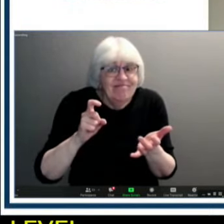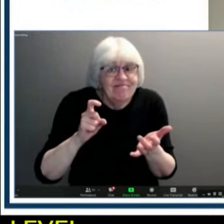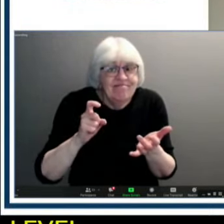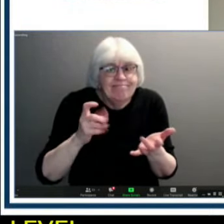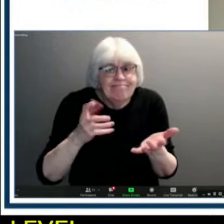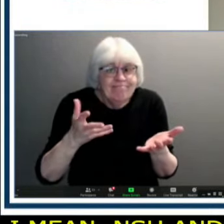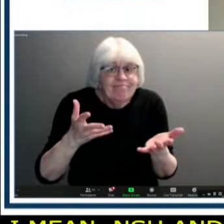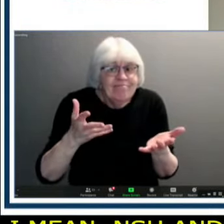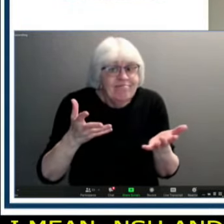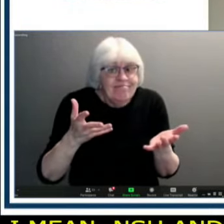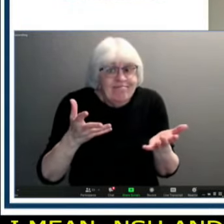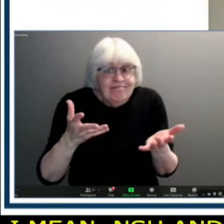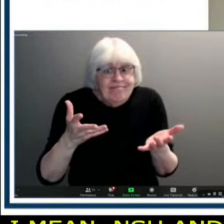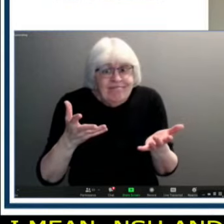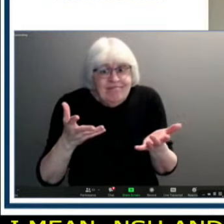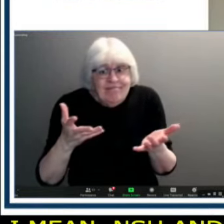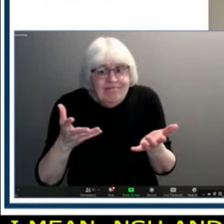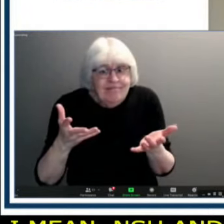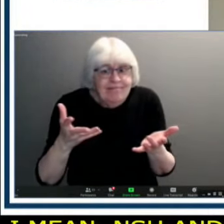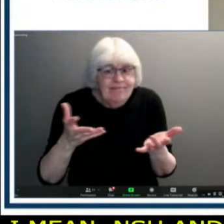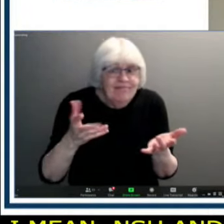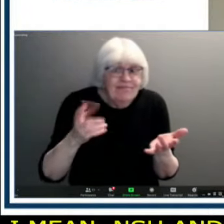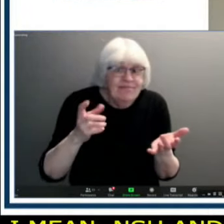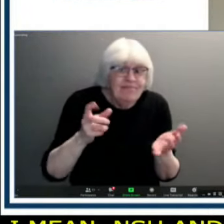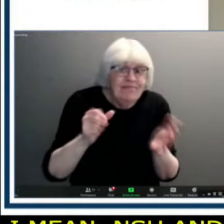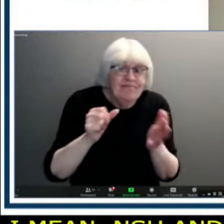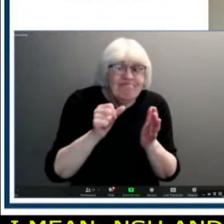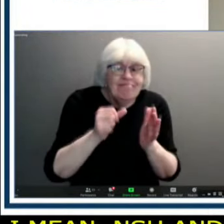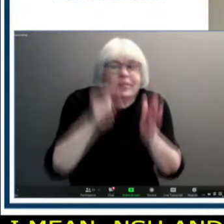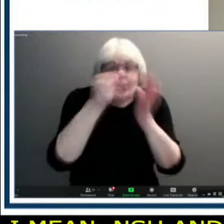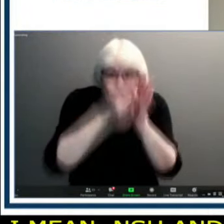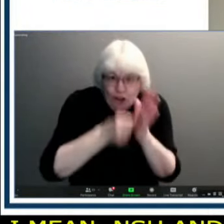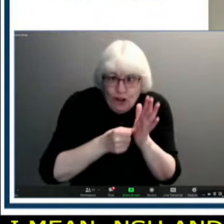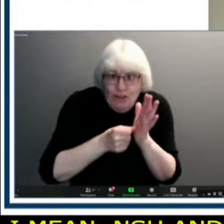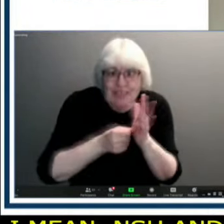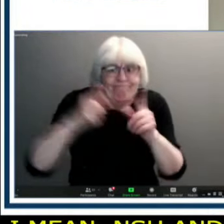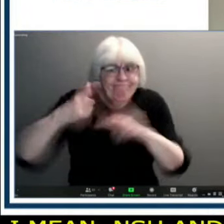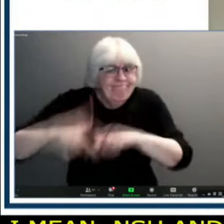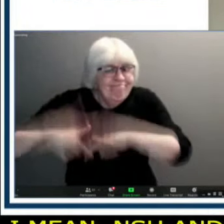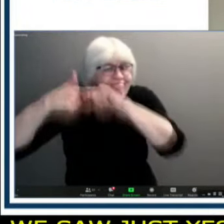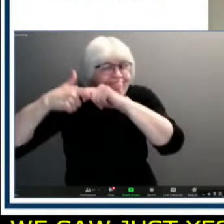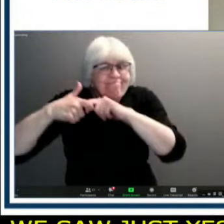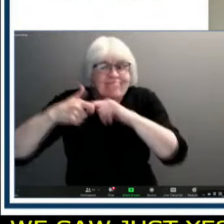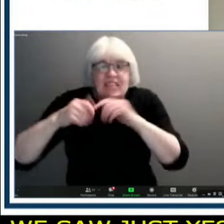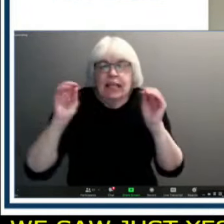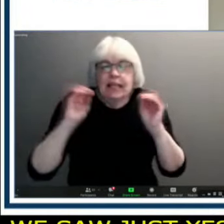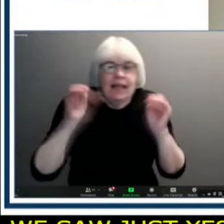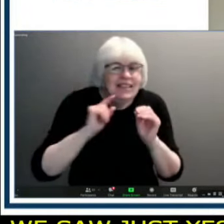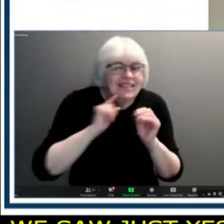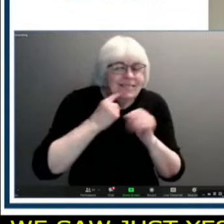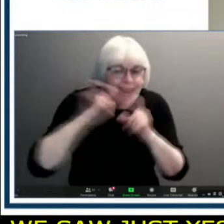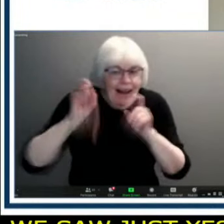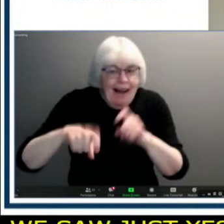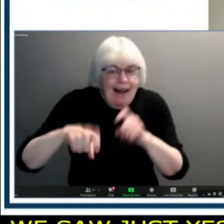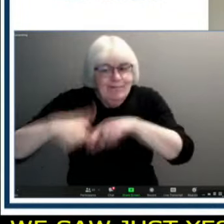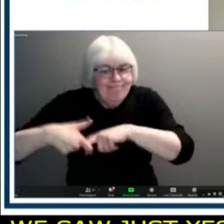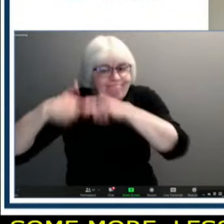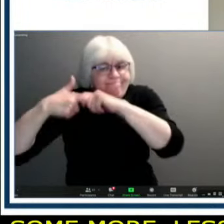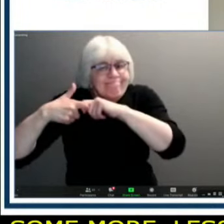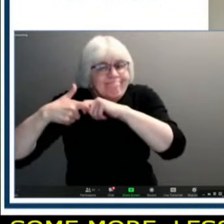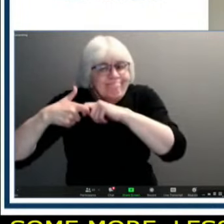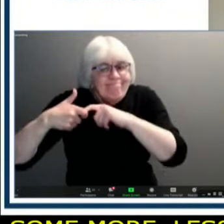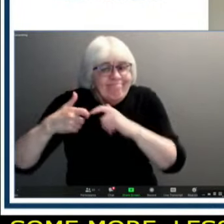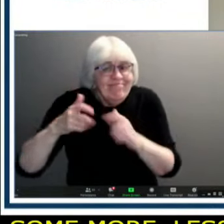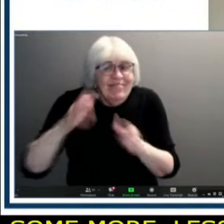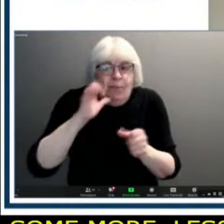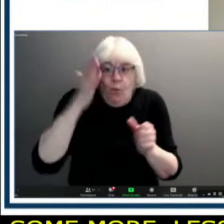less necessary surgeries, day surgeries, and other elective surgeries because of some of the staffing issues. Just because we call